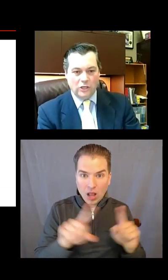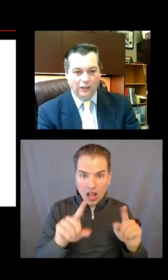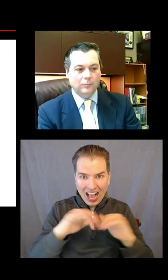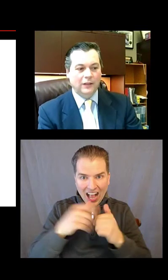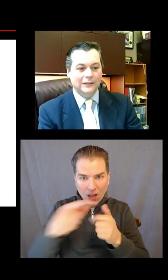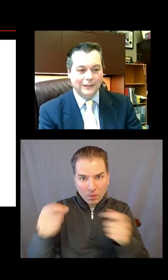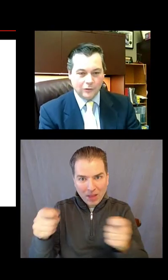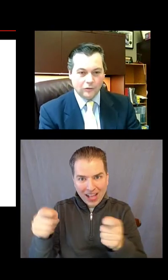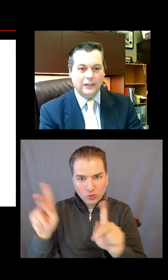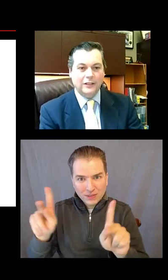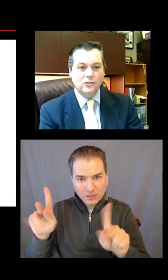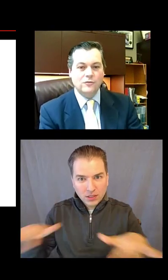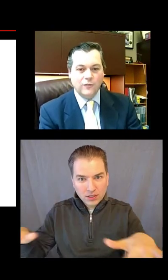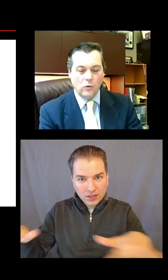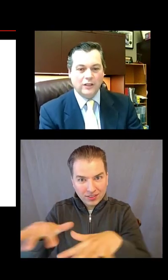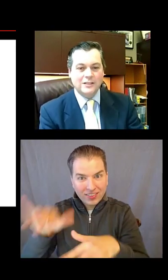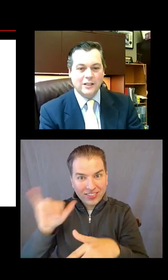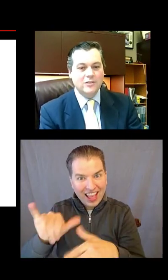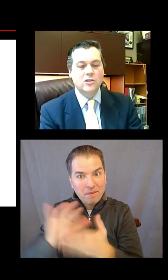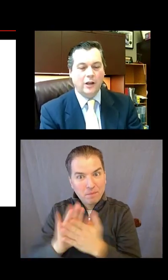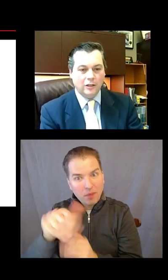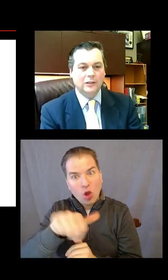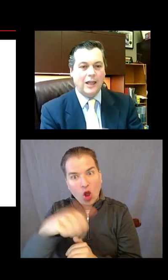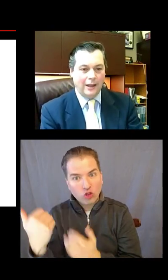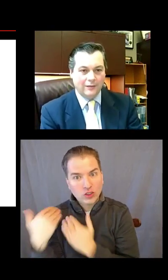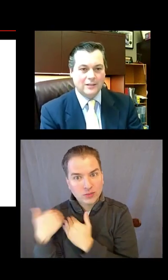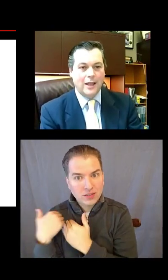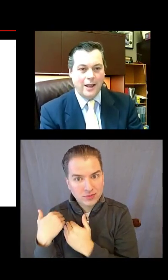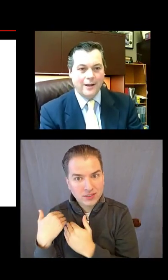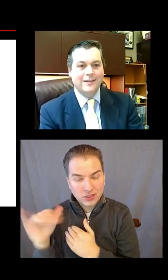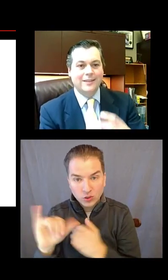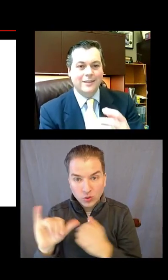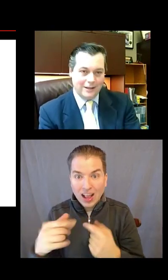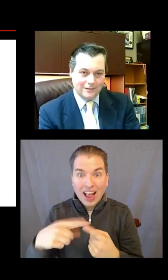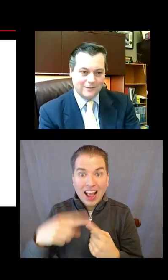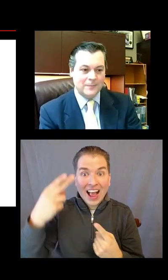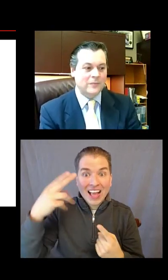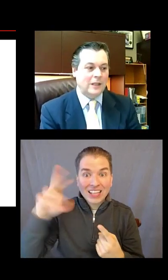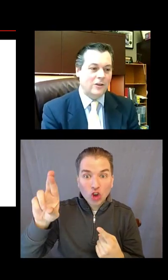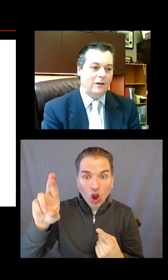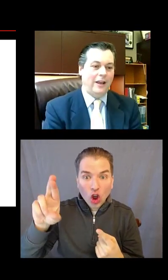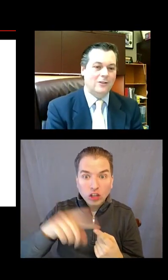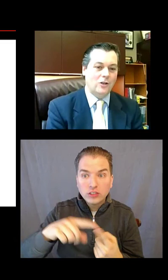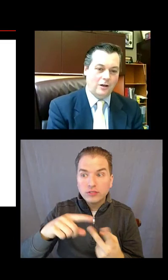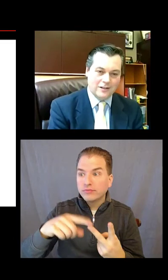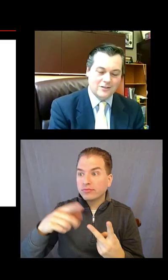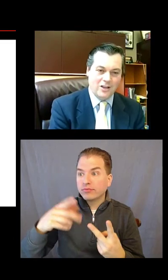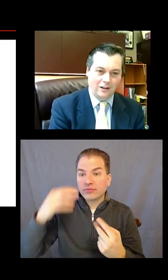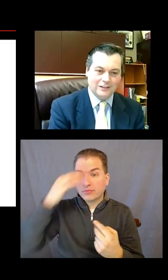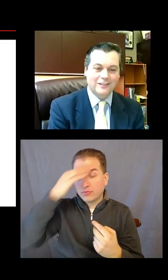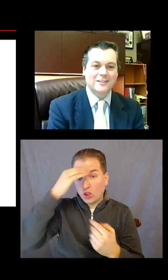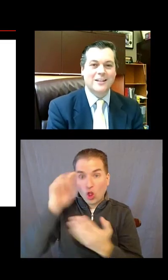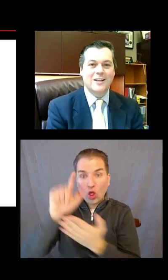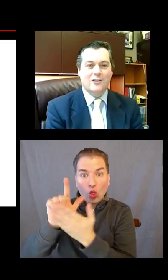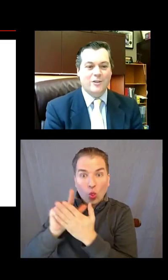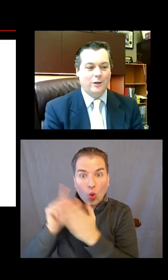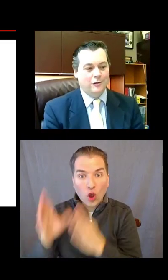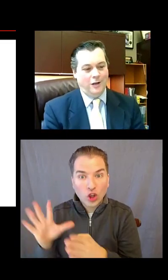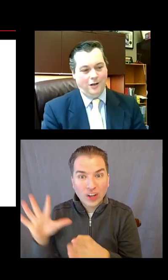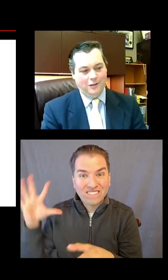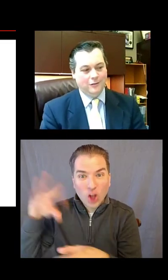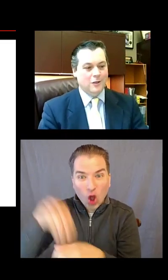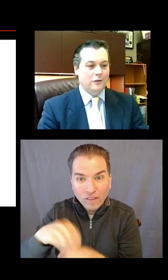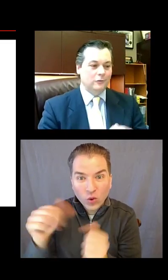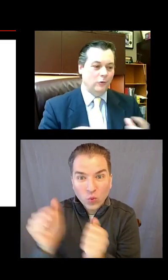a widget, but literally to focus their entire lives on this. There are HR consultants,